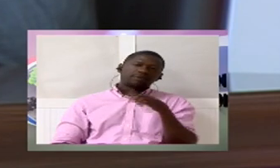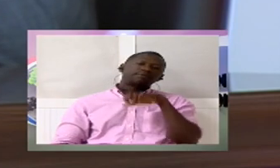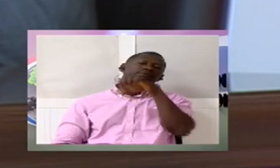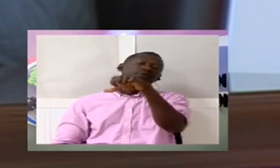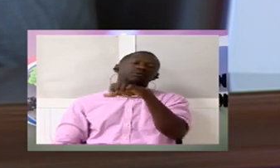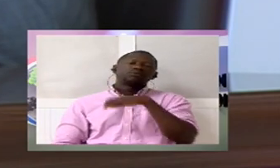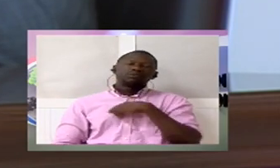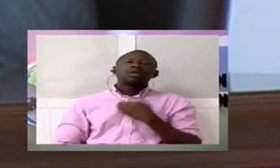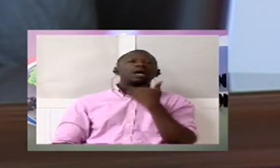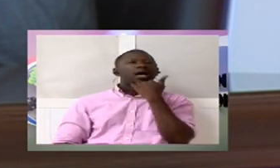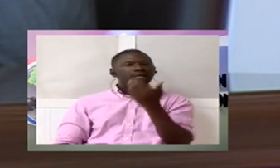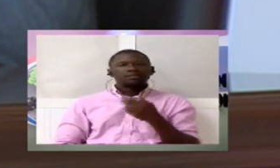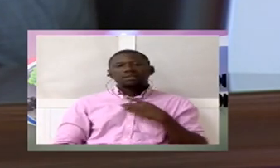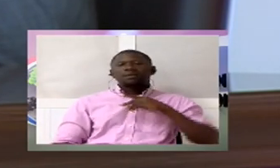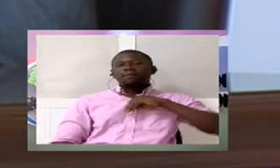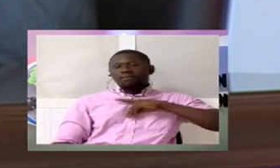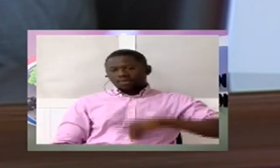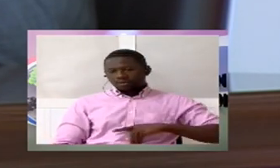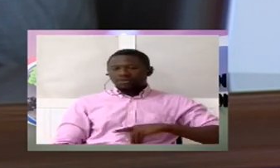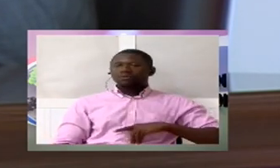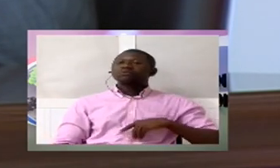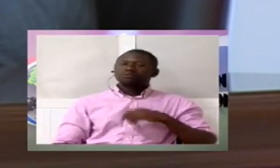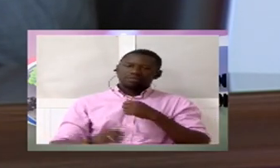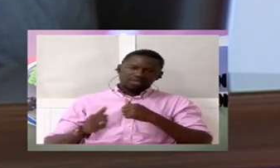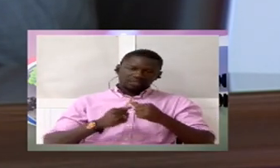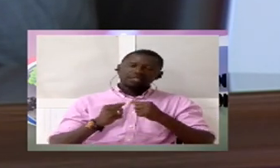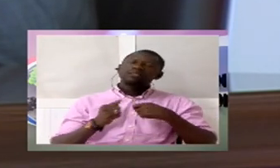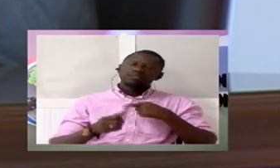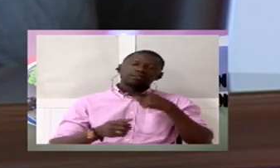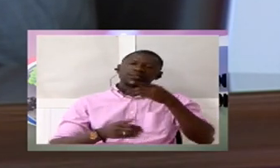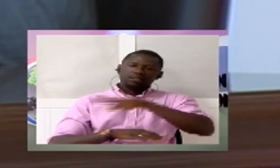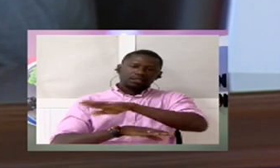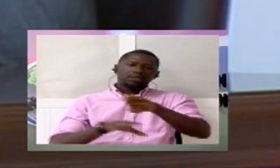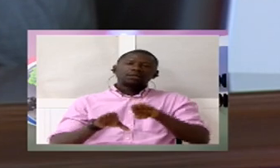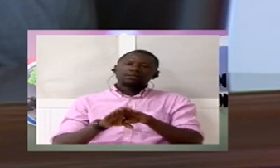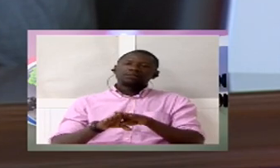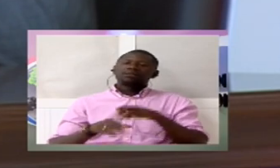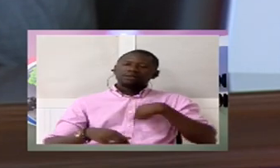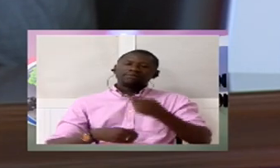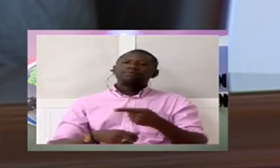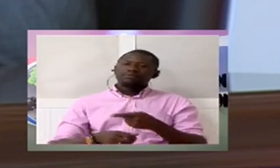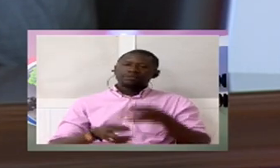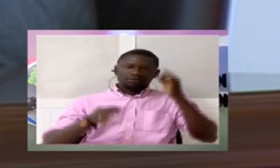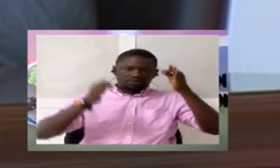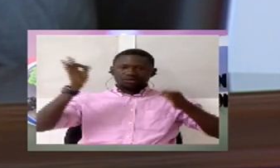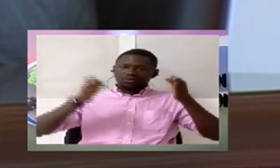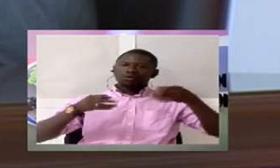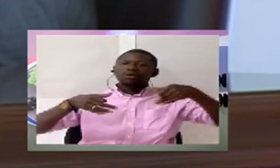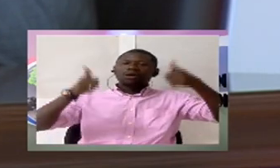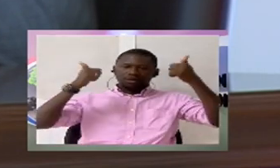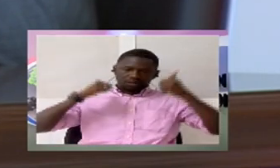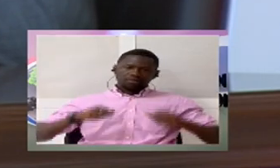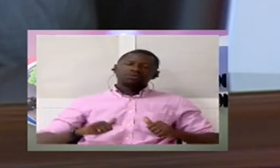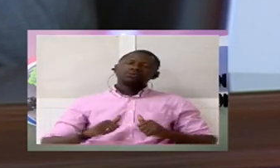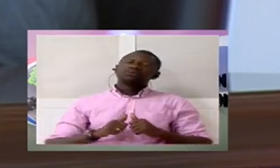that patience will be exercised throughout this land in order for the due process to take its